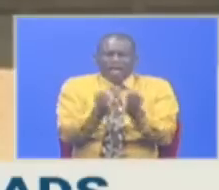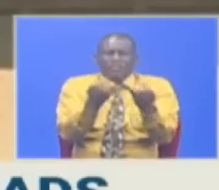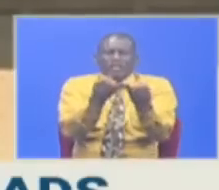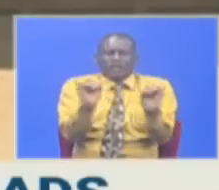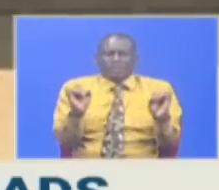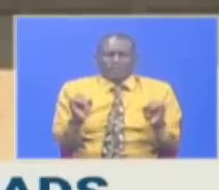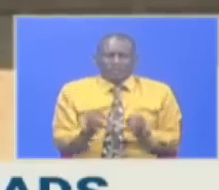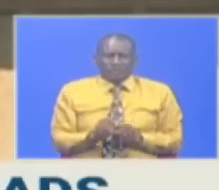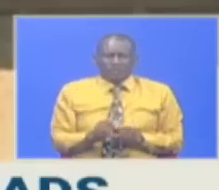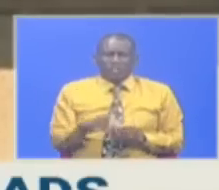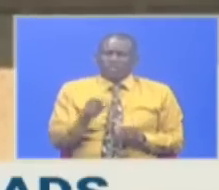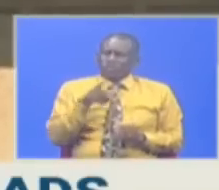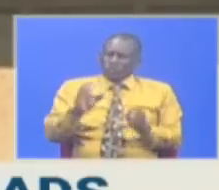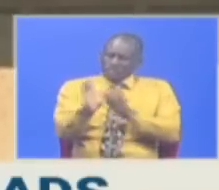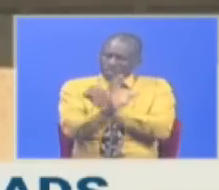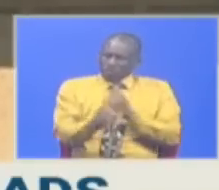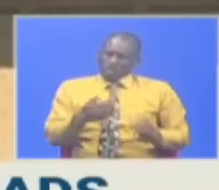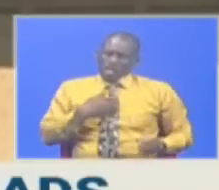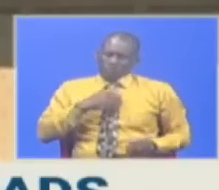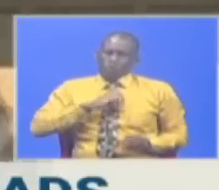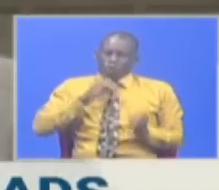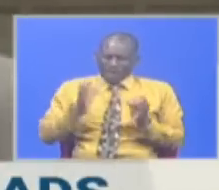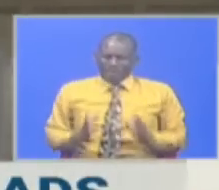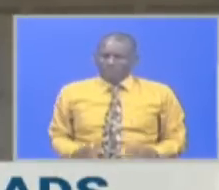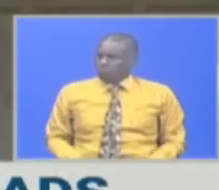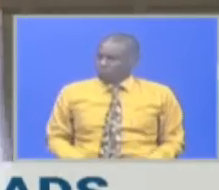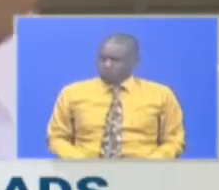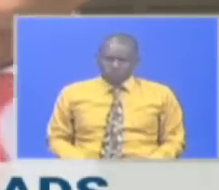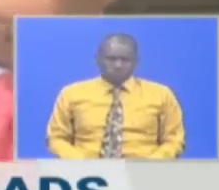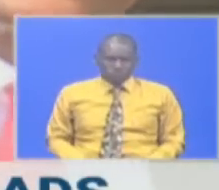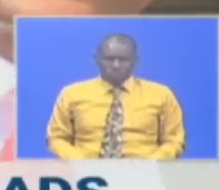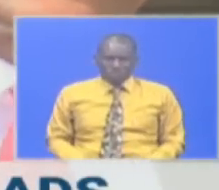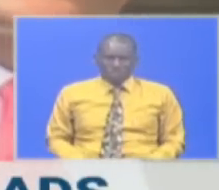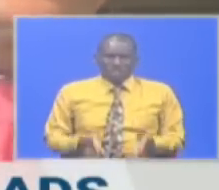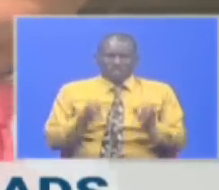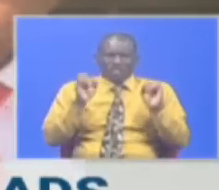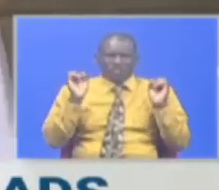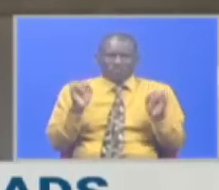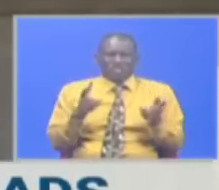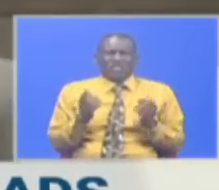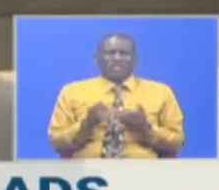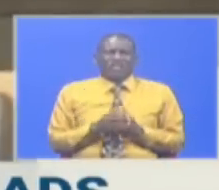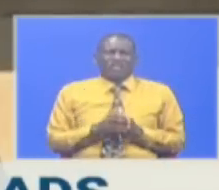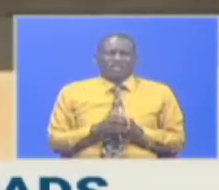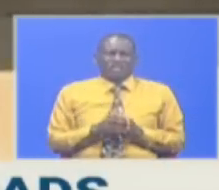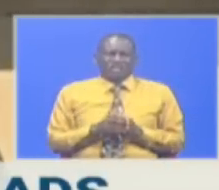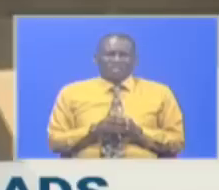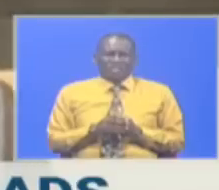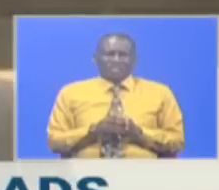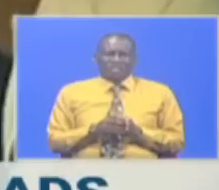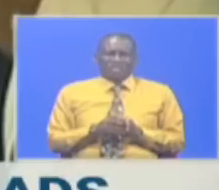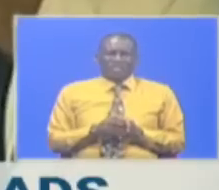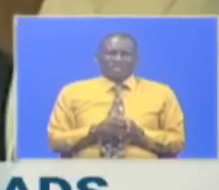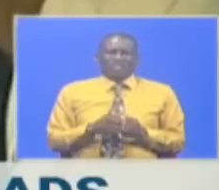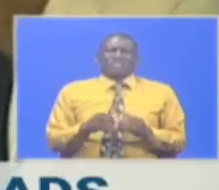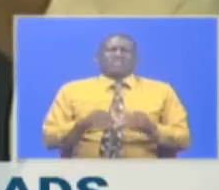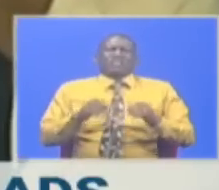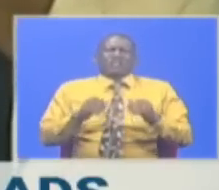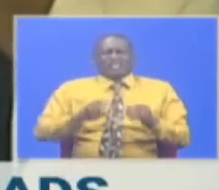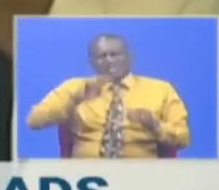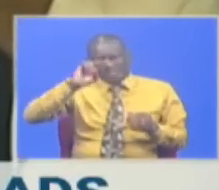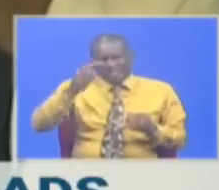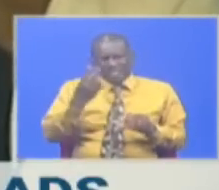Kumbe hii nchi kuna wenyewe. Some of us are serving at their pleasure. The second